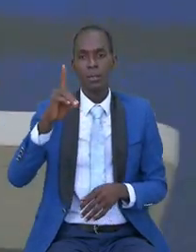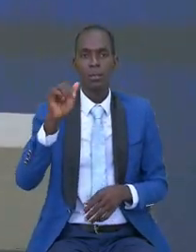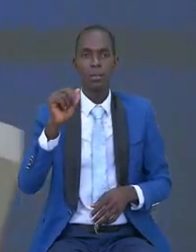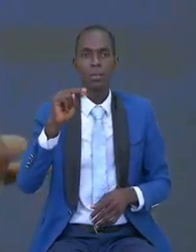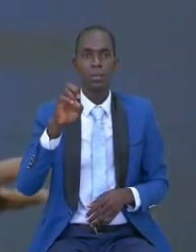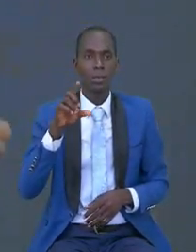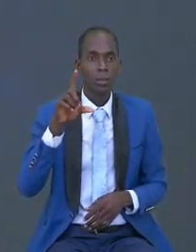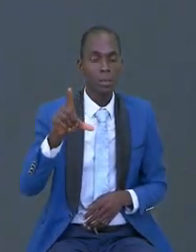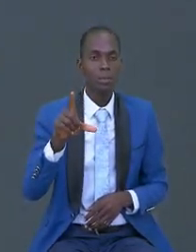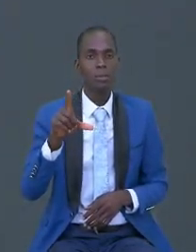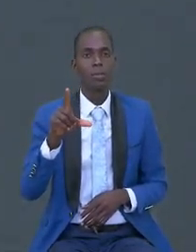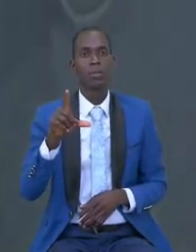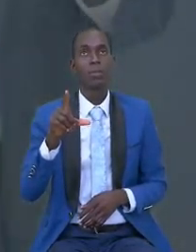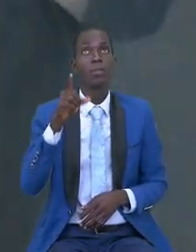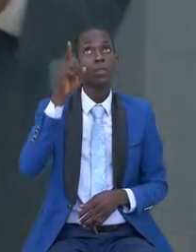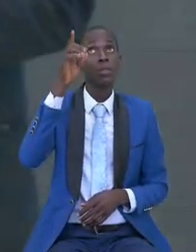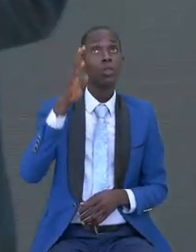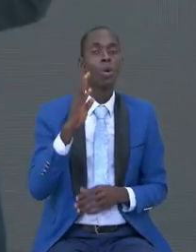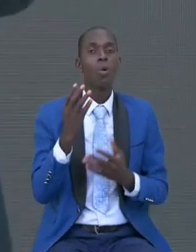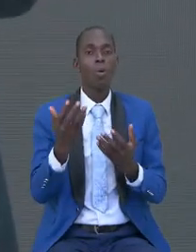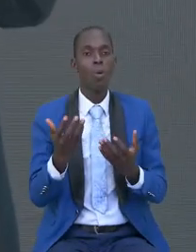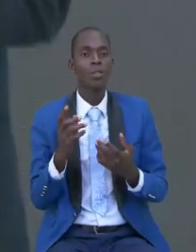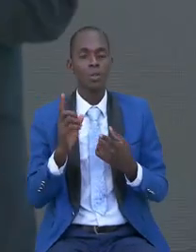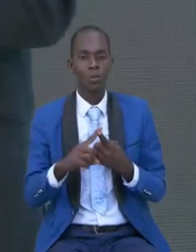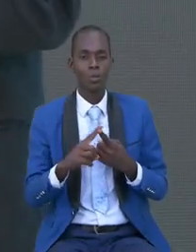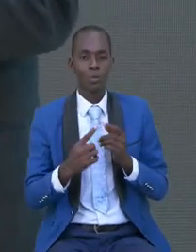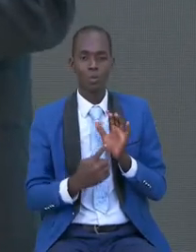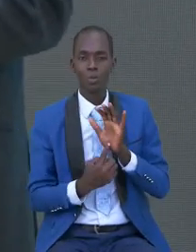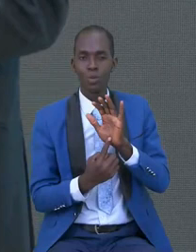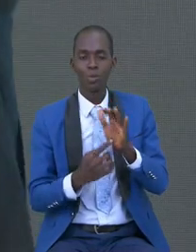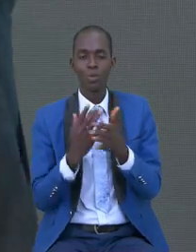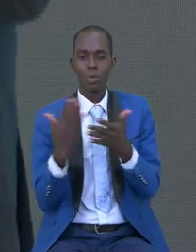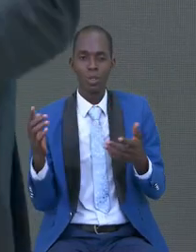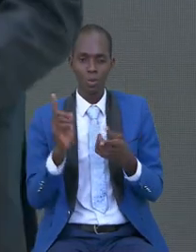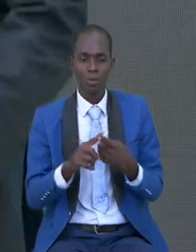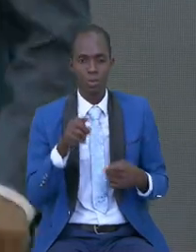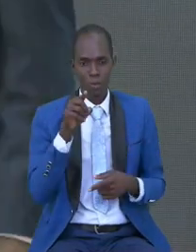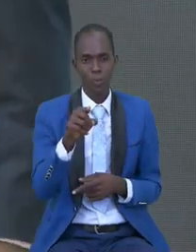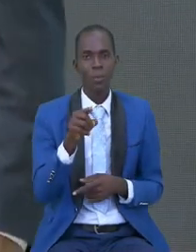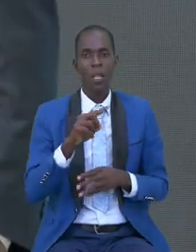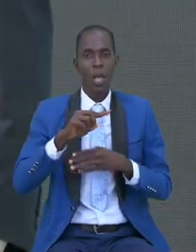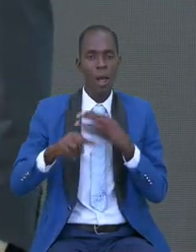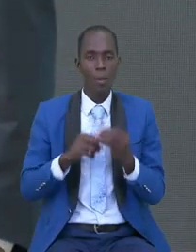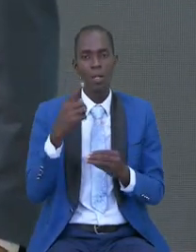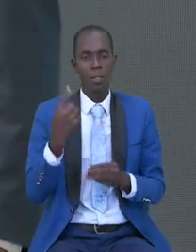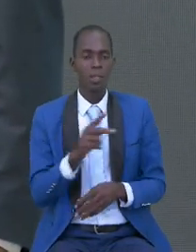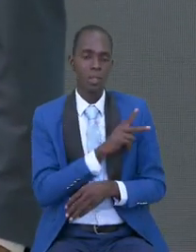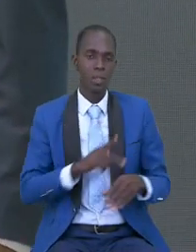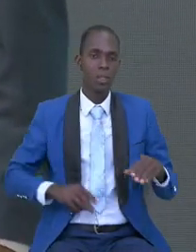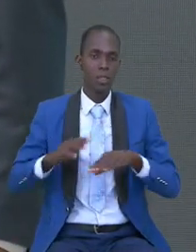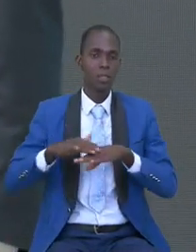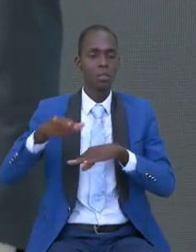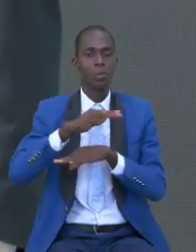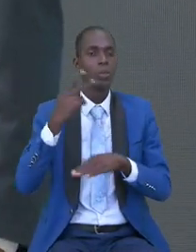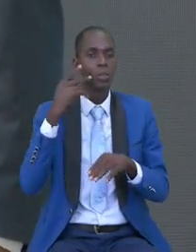Daniel, God wanted to reveal some things to him about the kingdom. In chapter